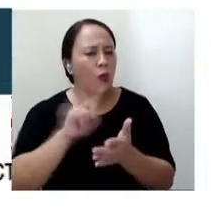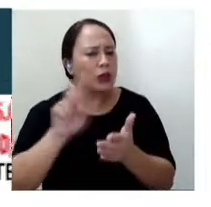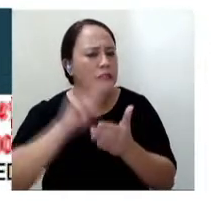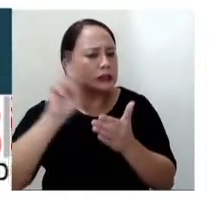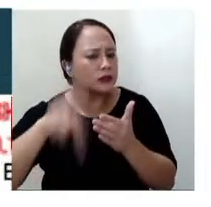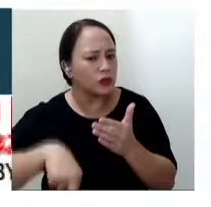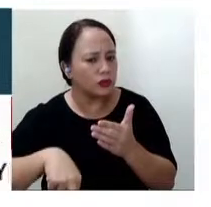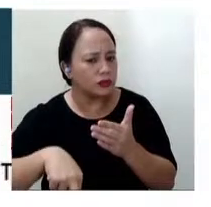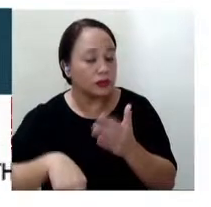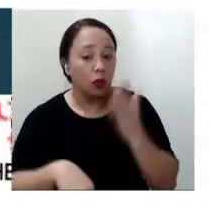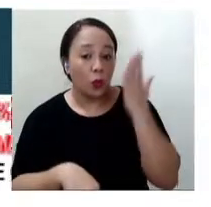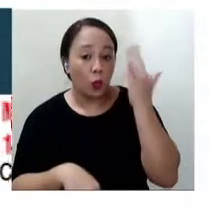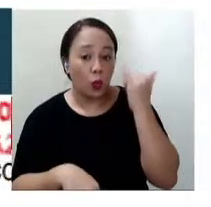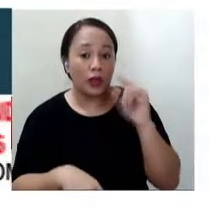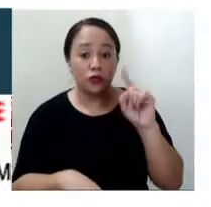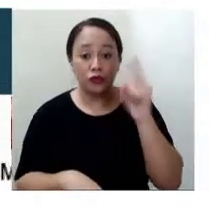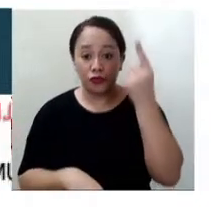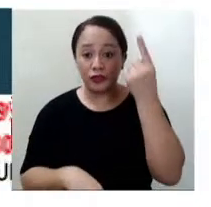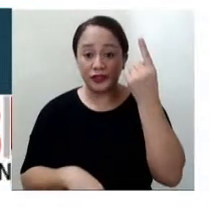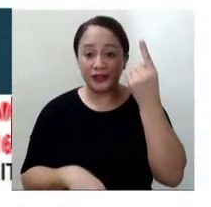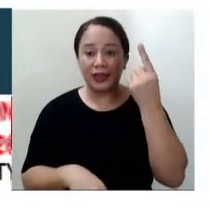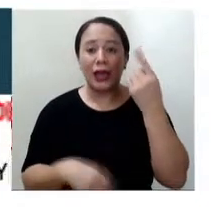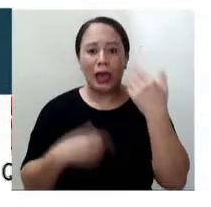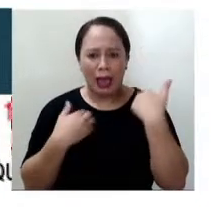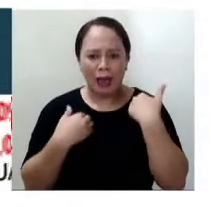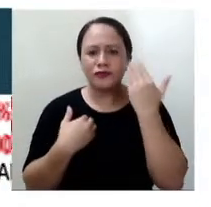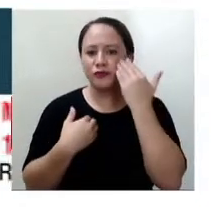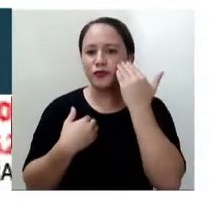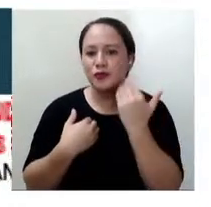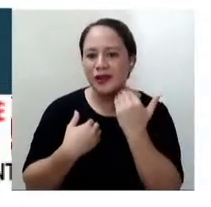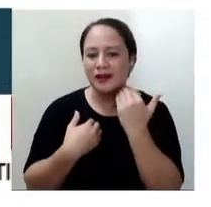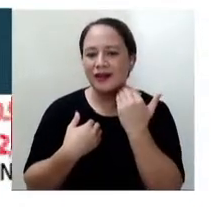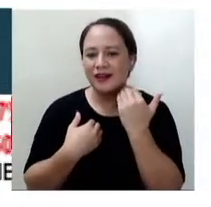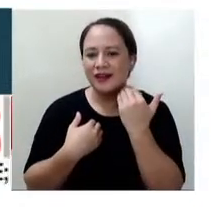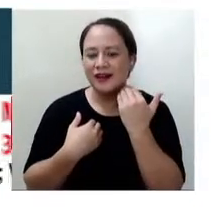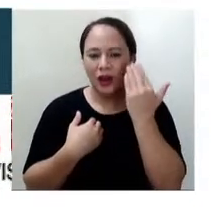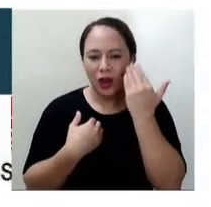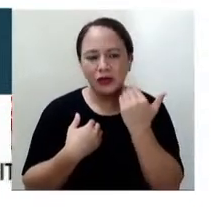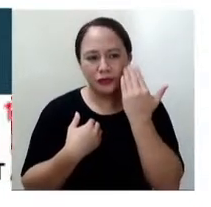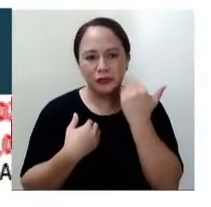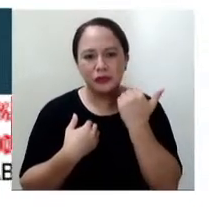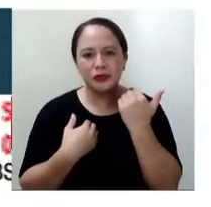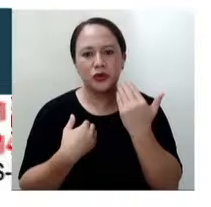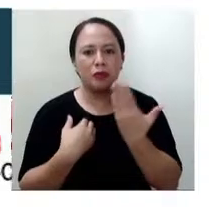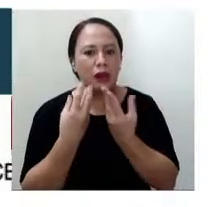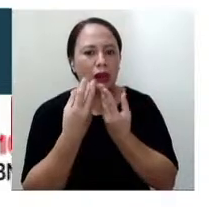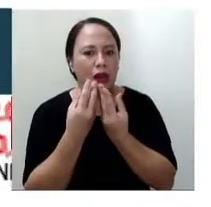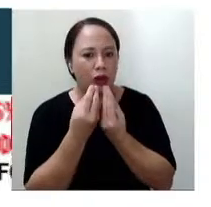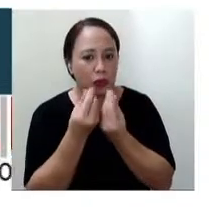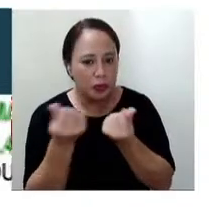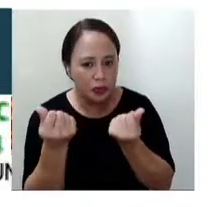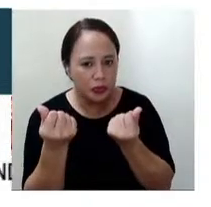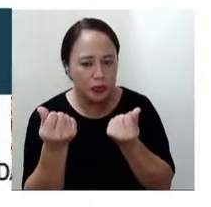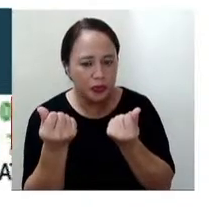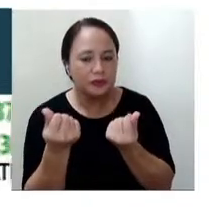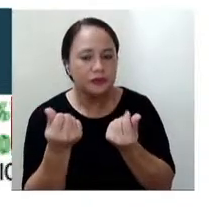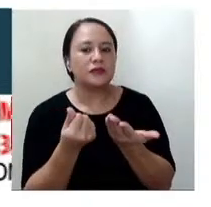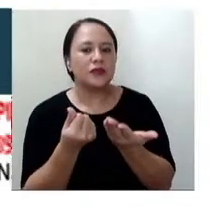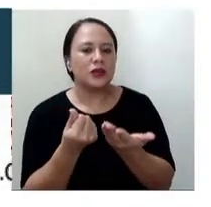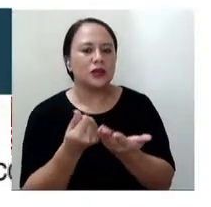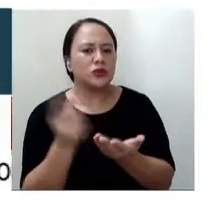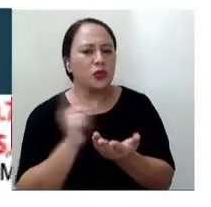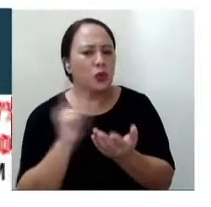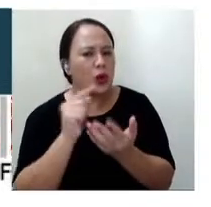first, you said that there was a lack of effective remedies in addressing what was